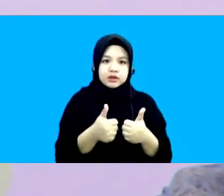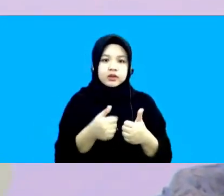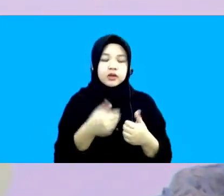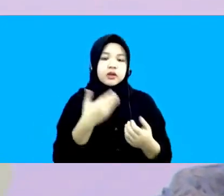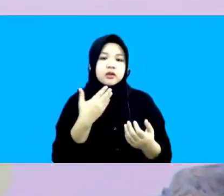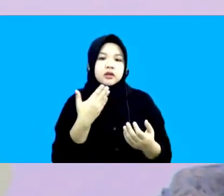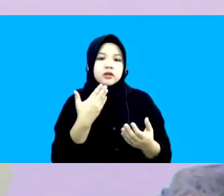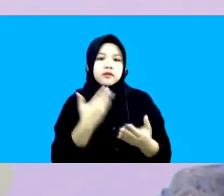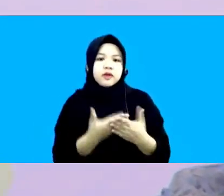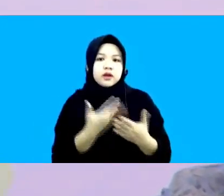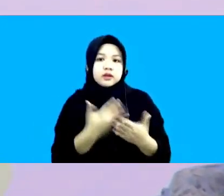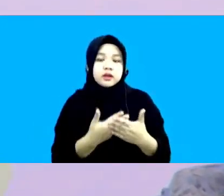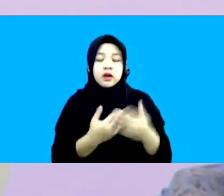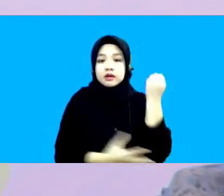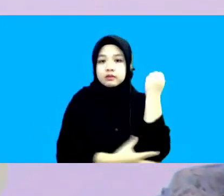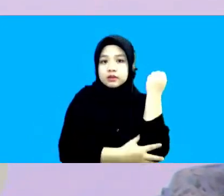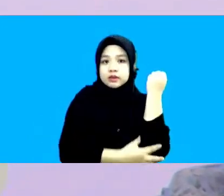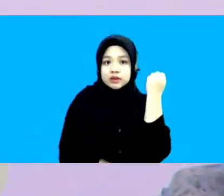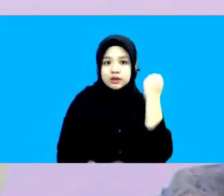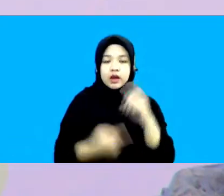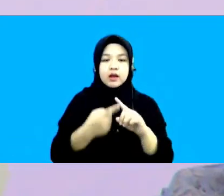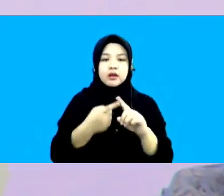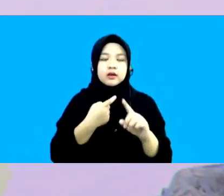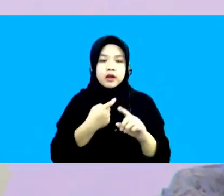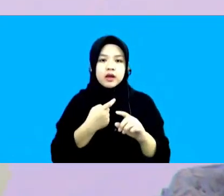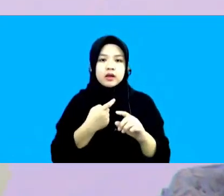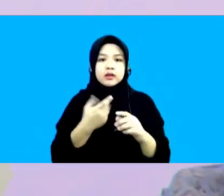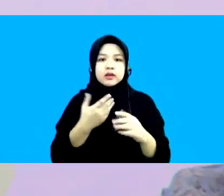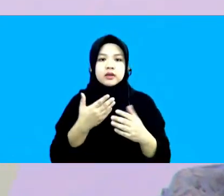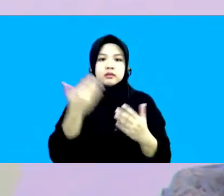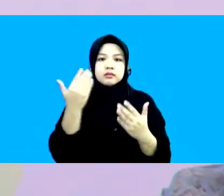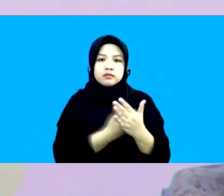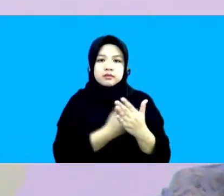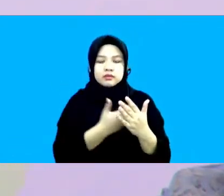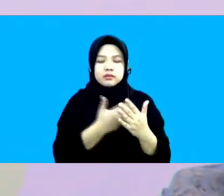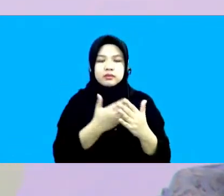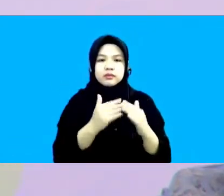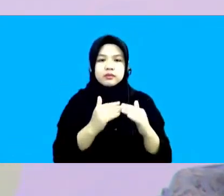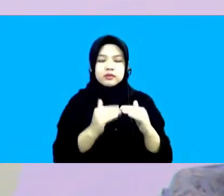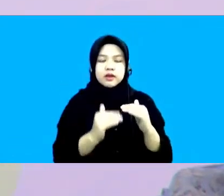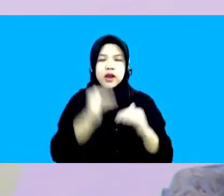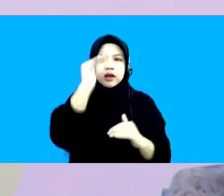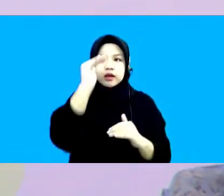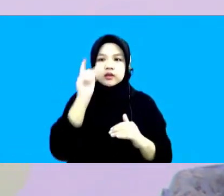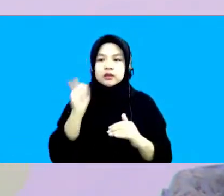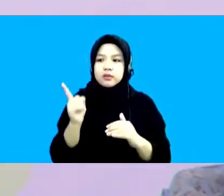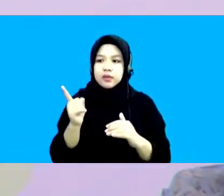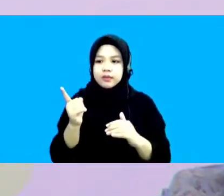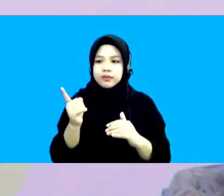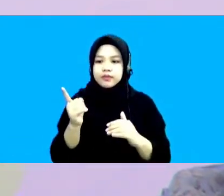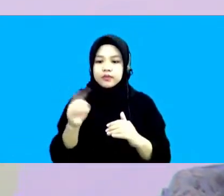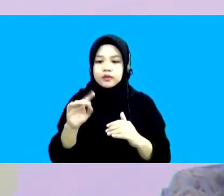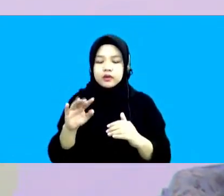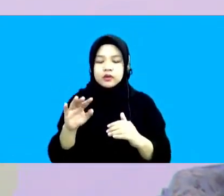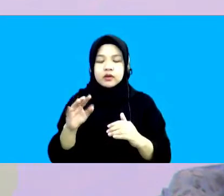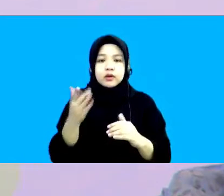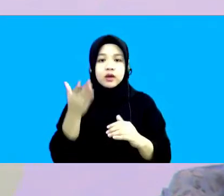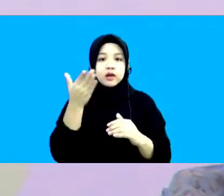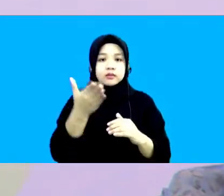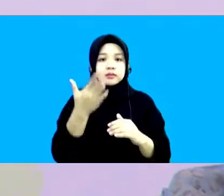about inequality. In several forums that I attended, the issue actually is not just